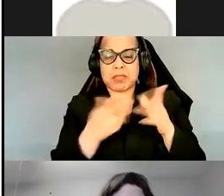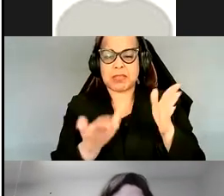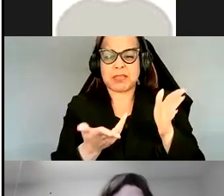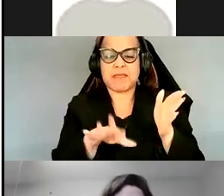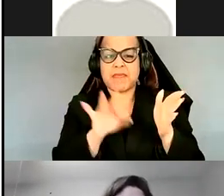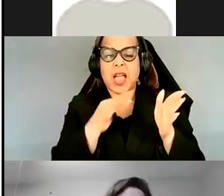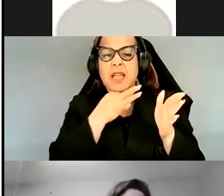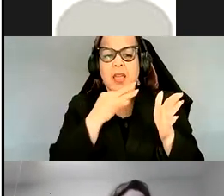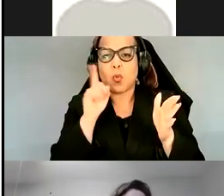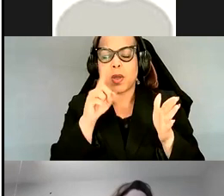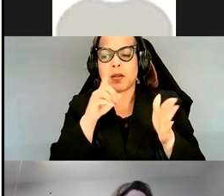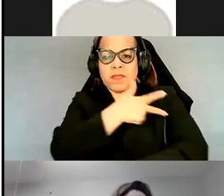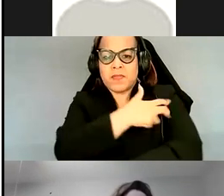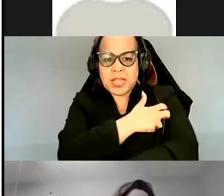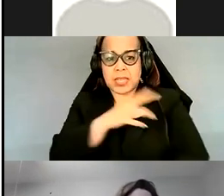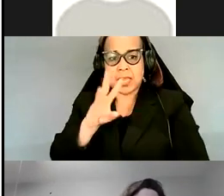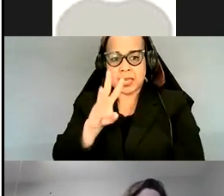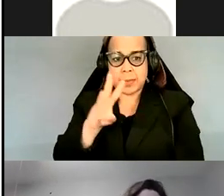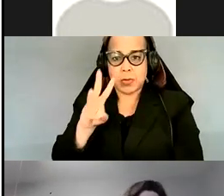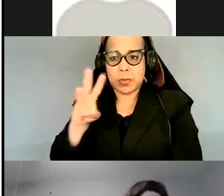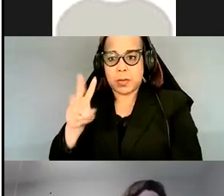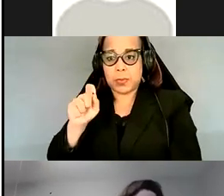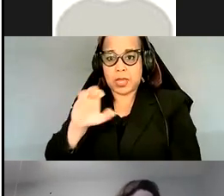where vaccine is by going to